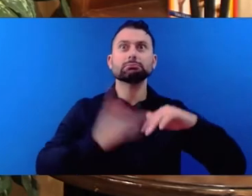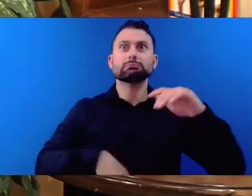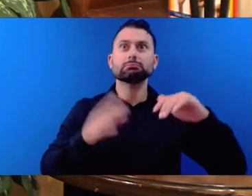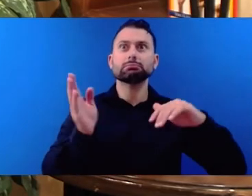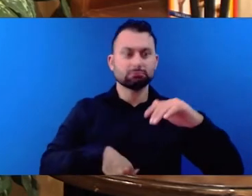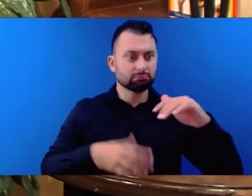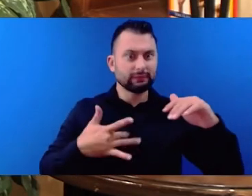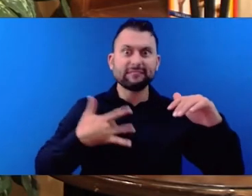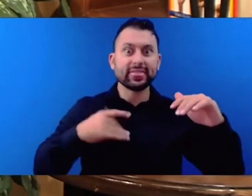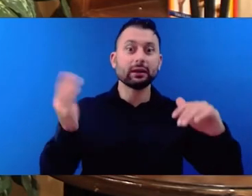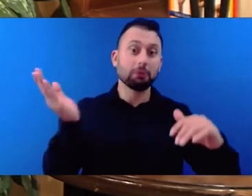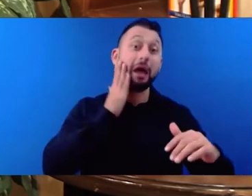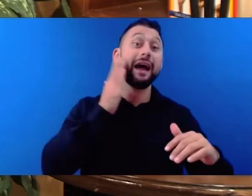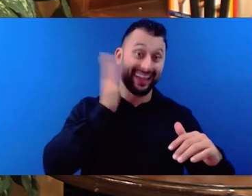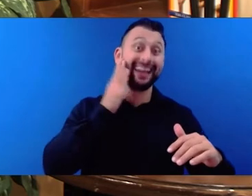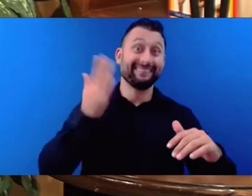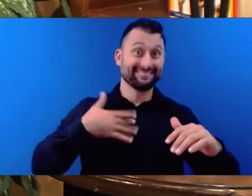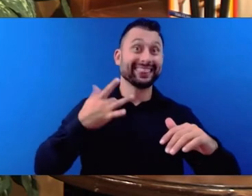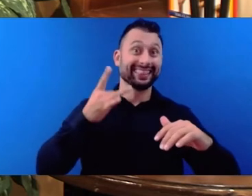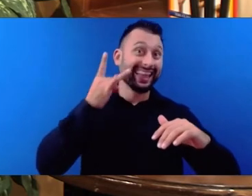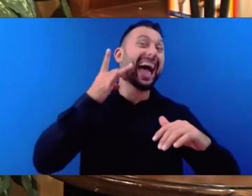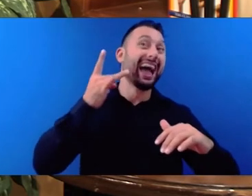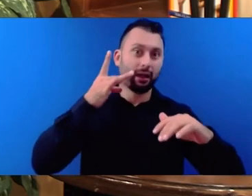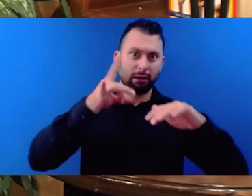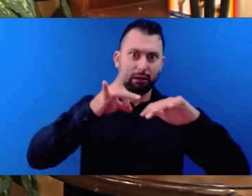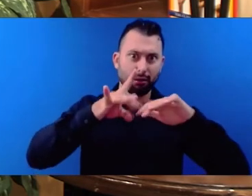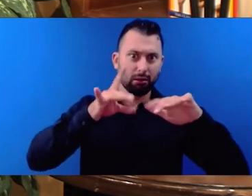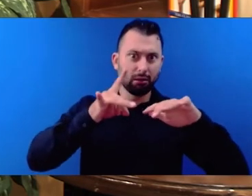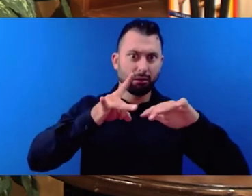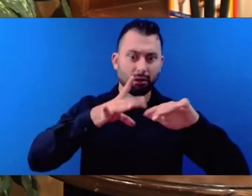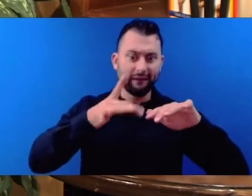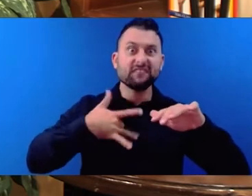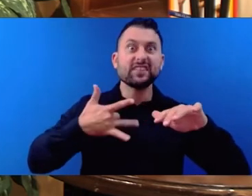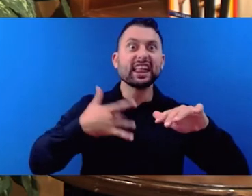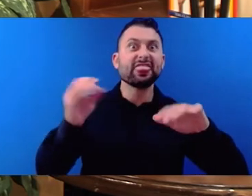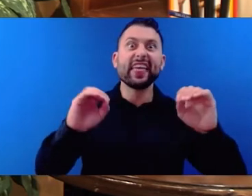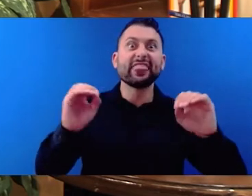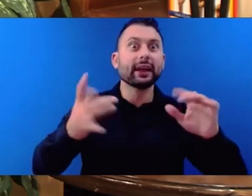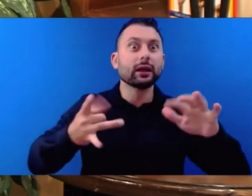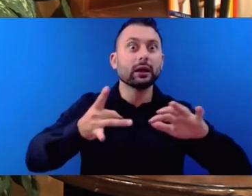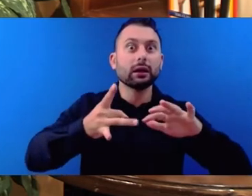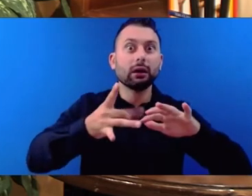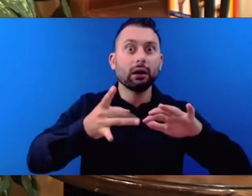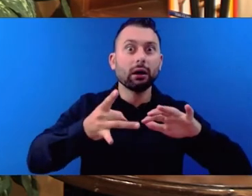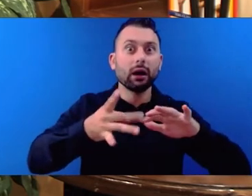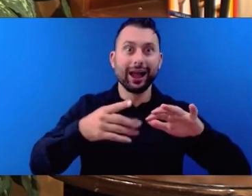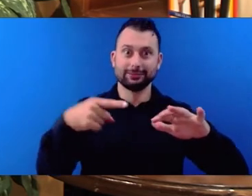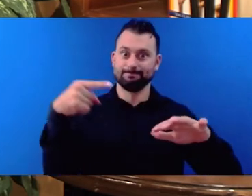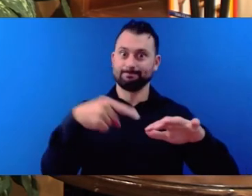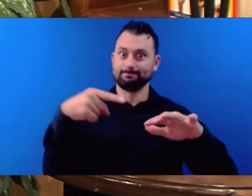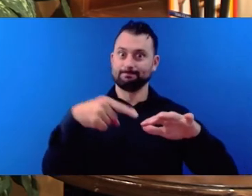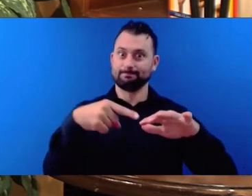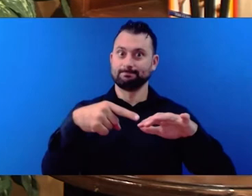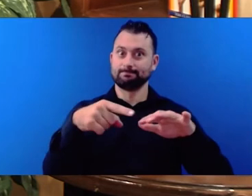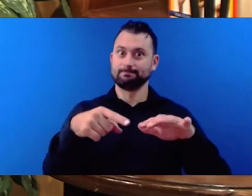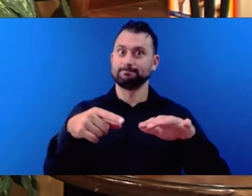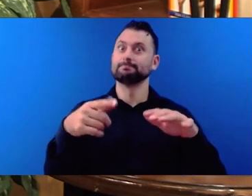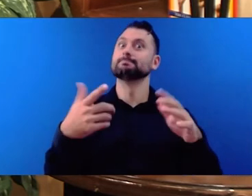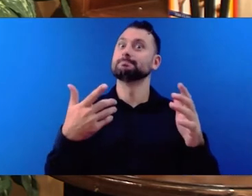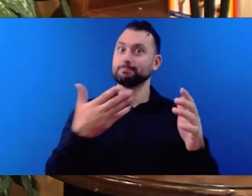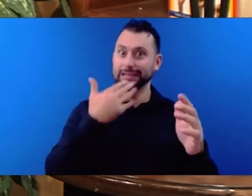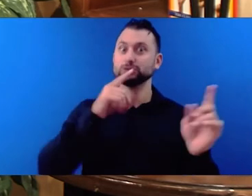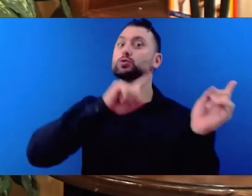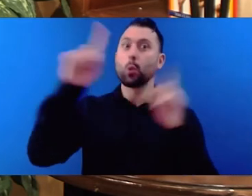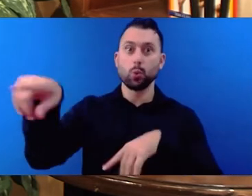have a diagnosis of diabetes, it's a good reason to check and screen for that. And if a patient does have diabetes,